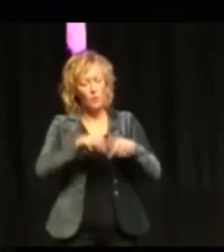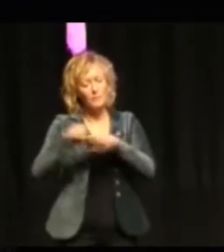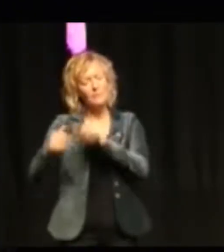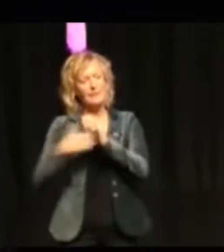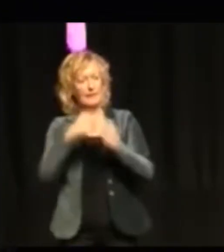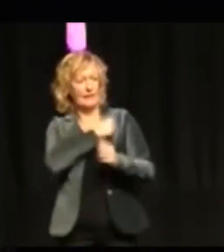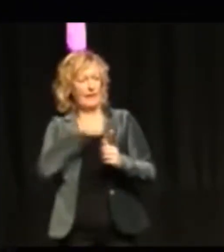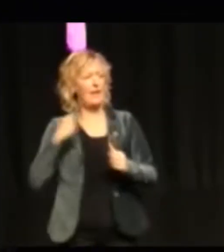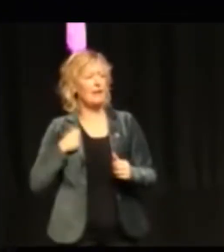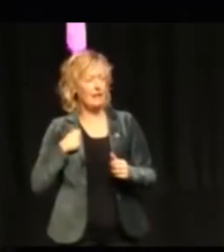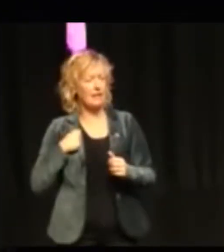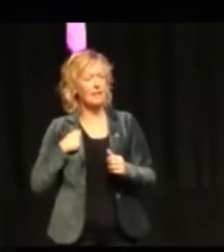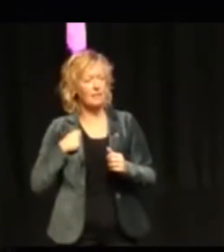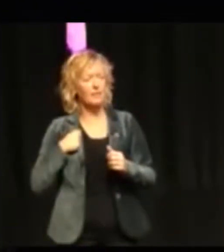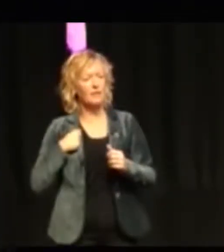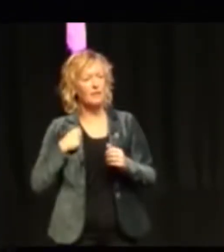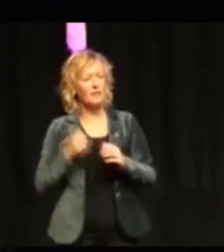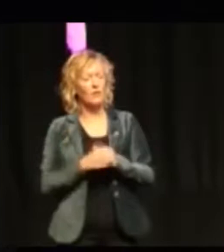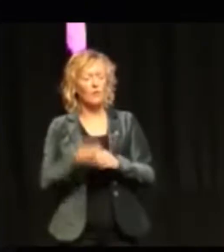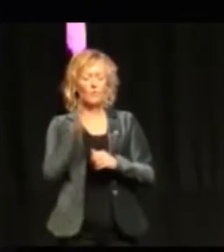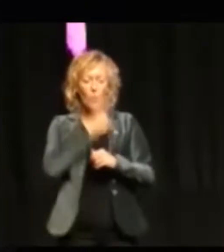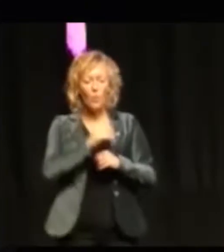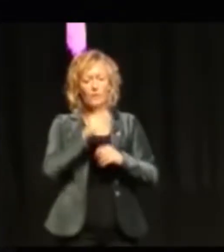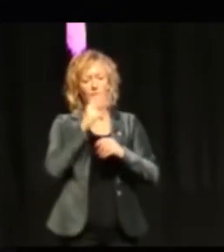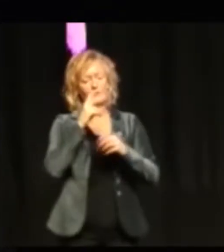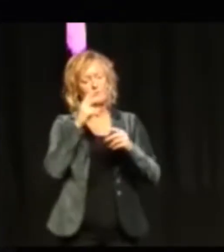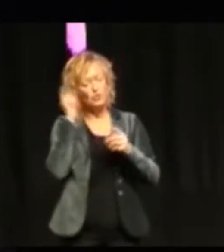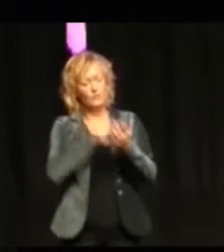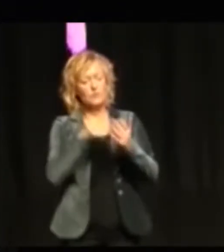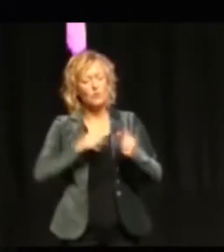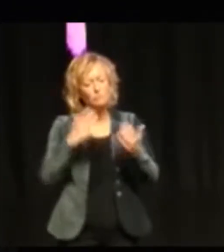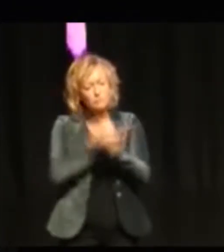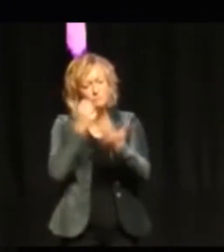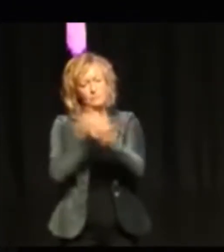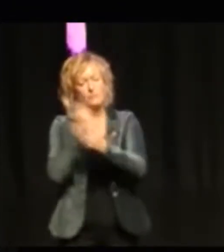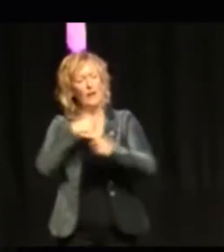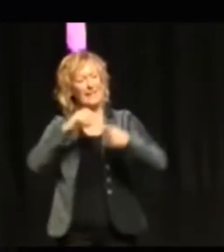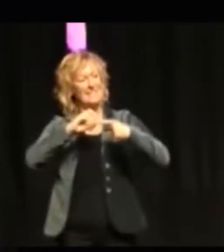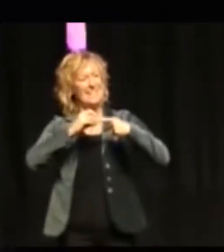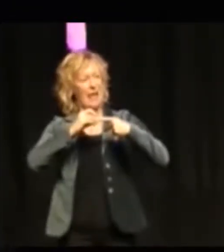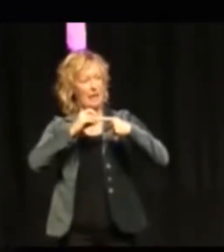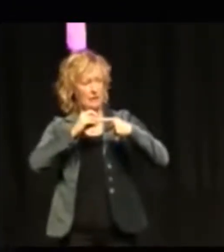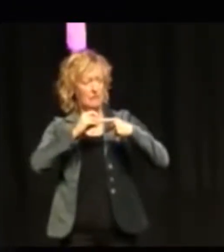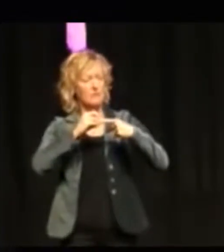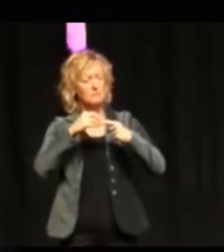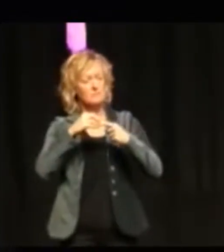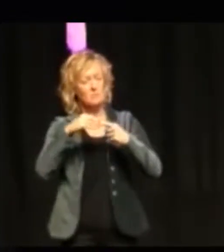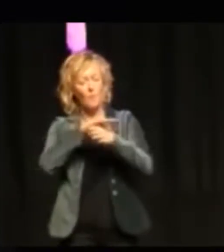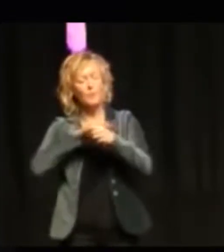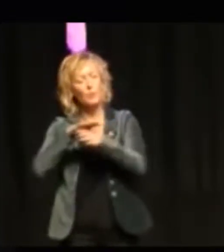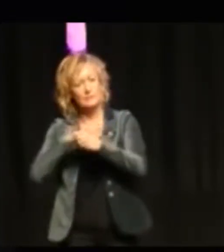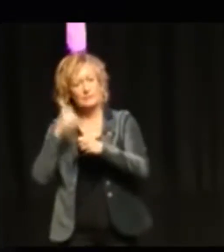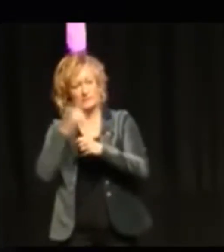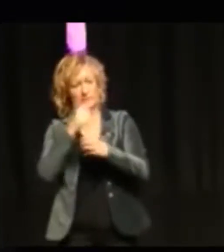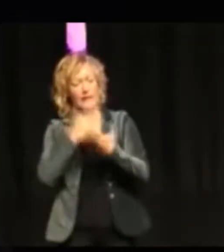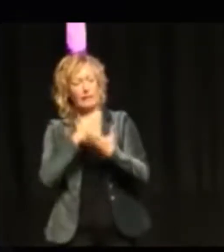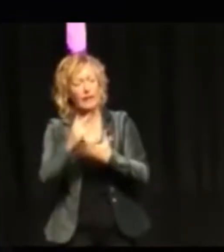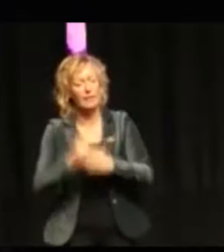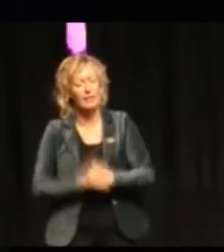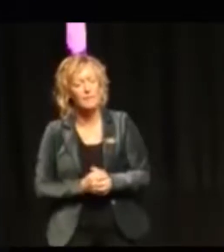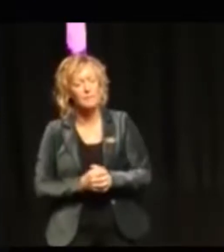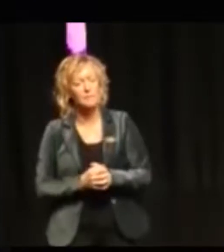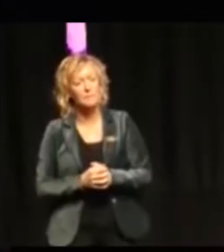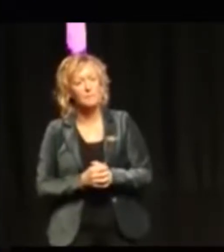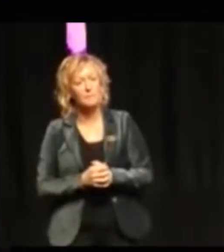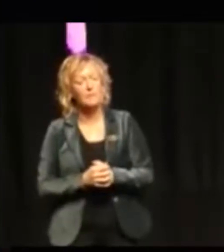governments when it relates to these core rights we've been talking about. And one is what we call a